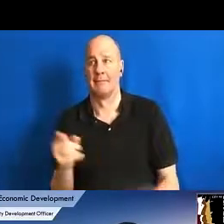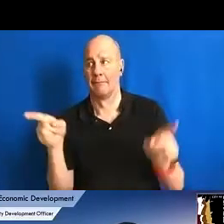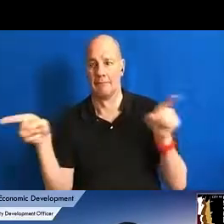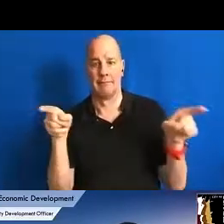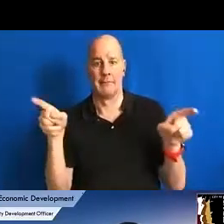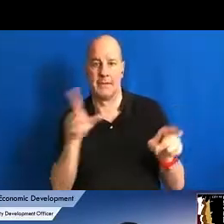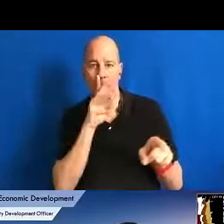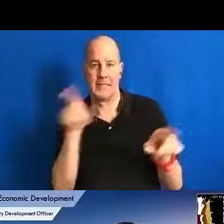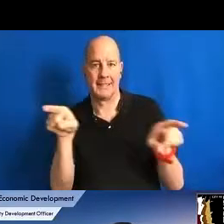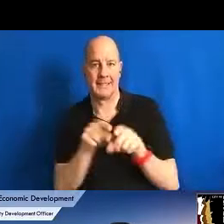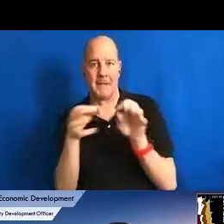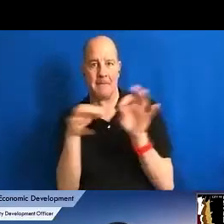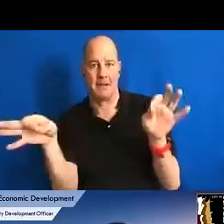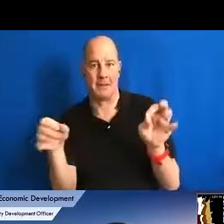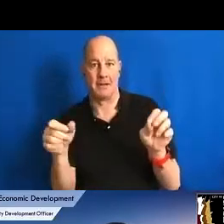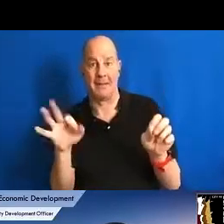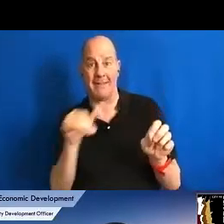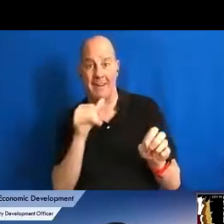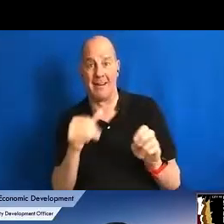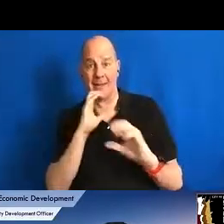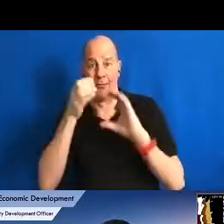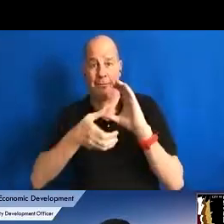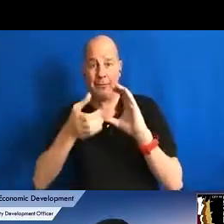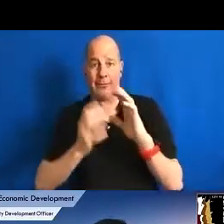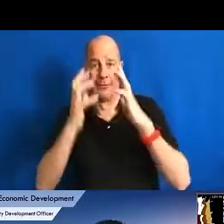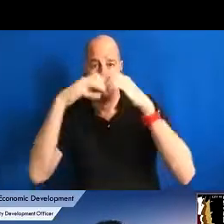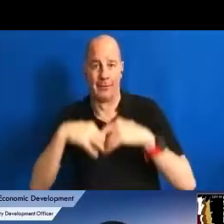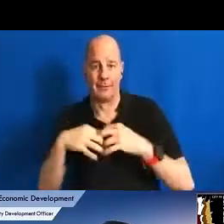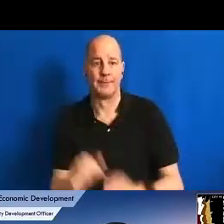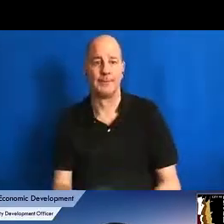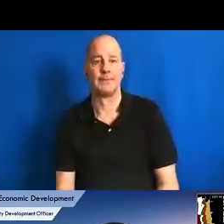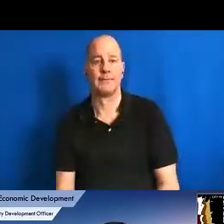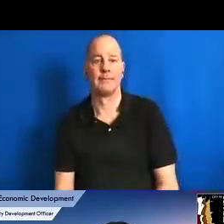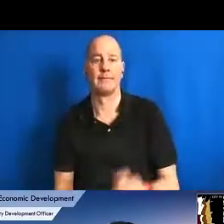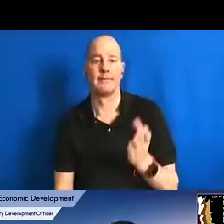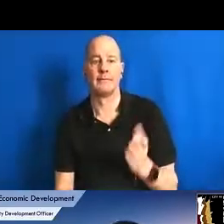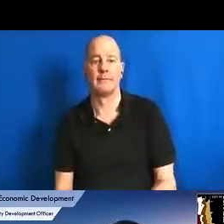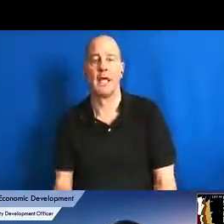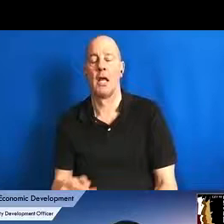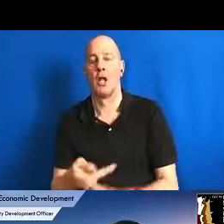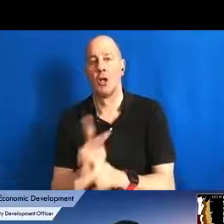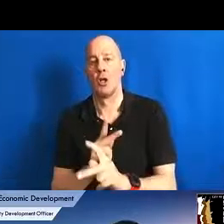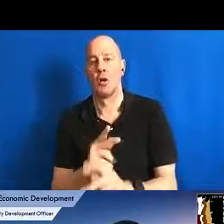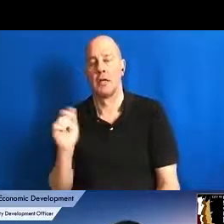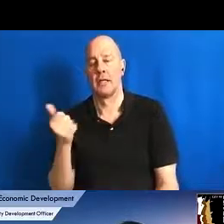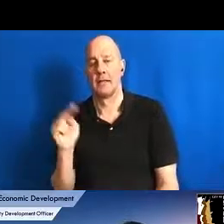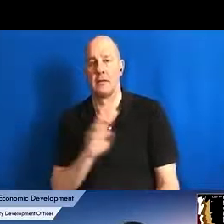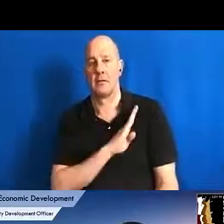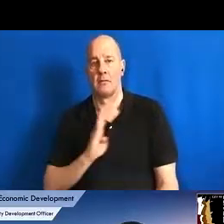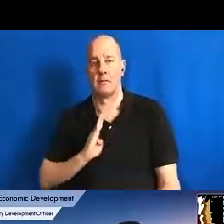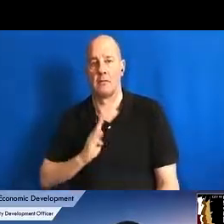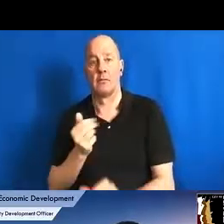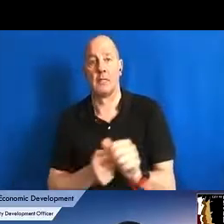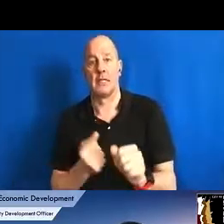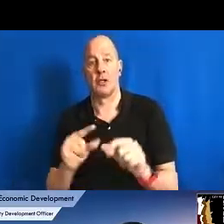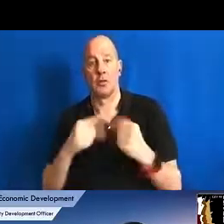barrier. This is our snapshot of our loan administration board. Each one of our city council members gets to appoint one person. to